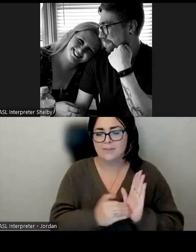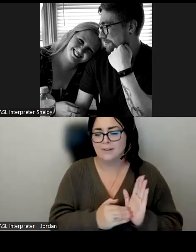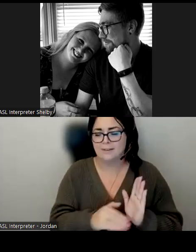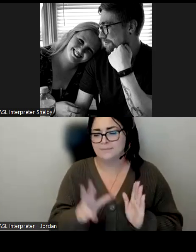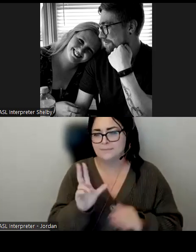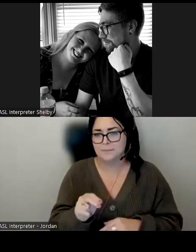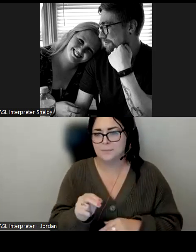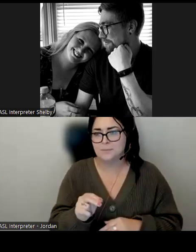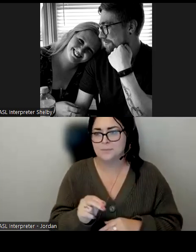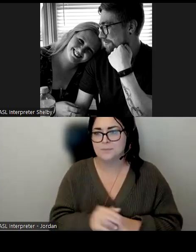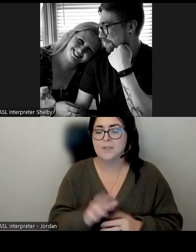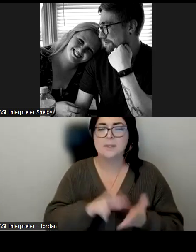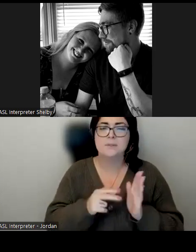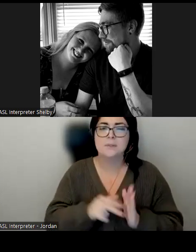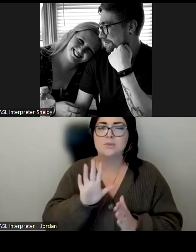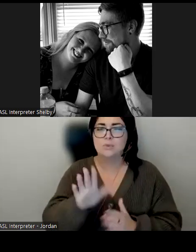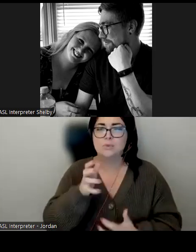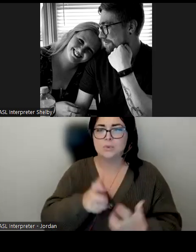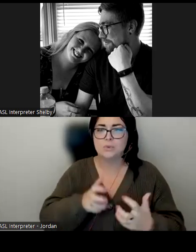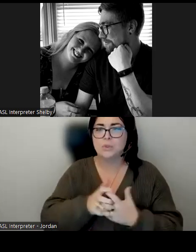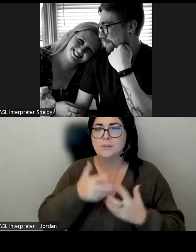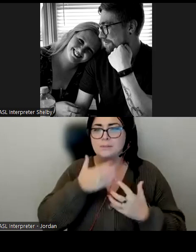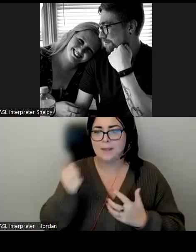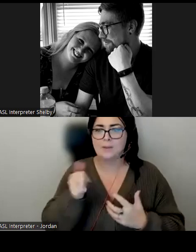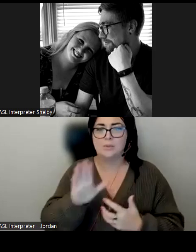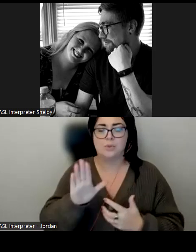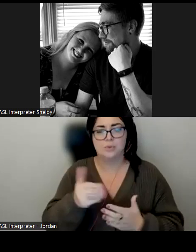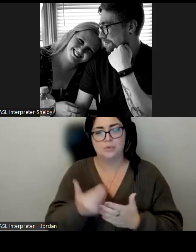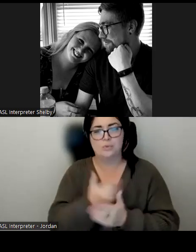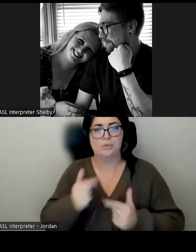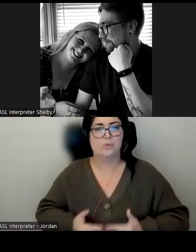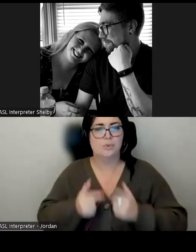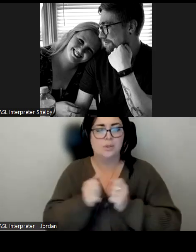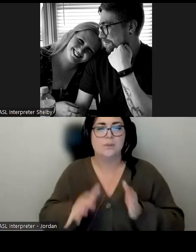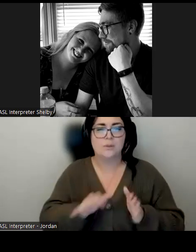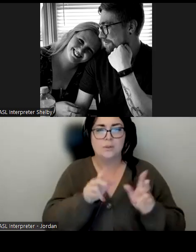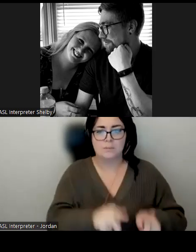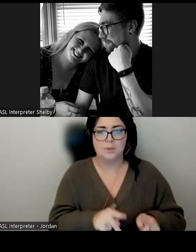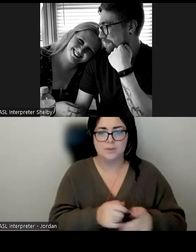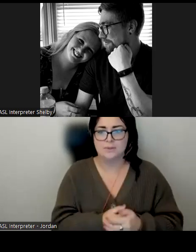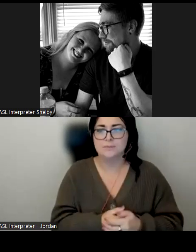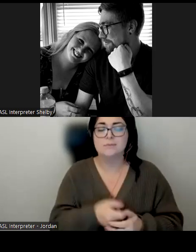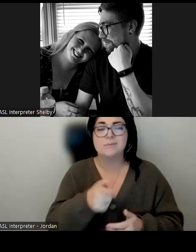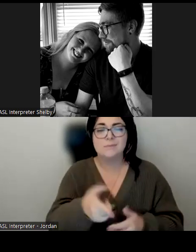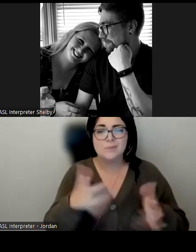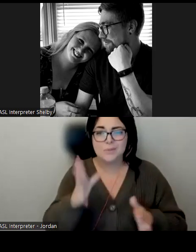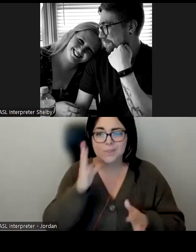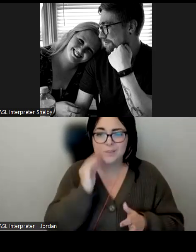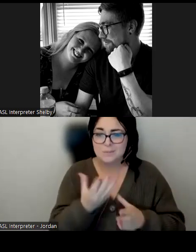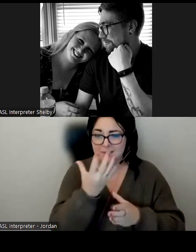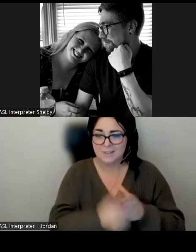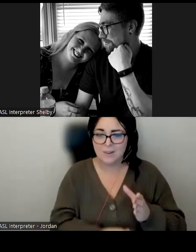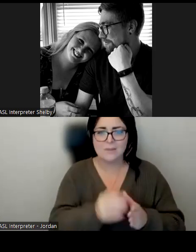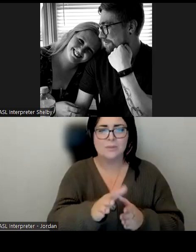goes away. When you have experienced loss, your grief grows and changes as